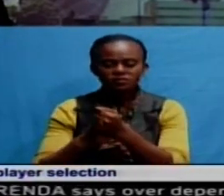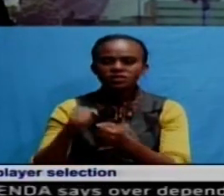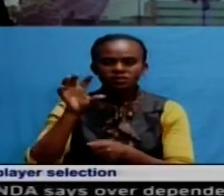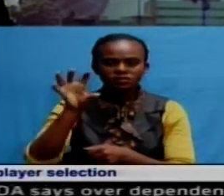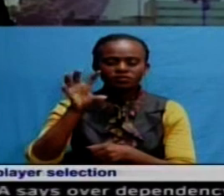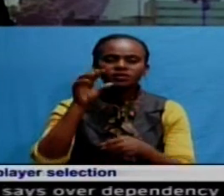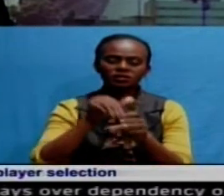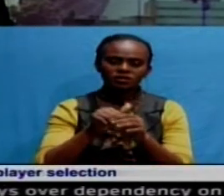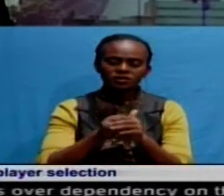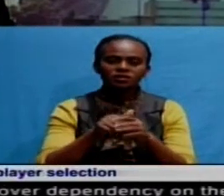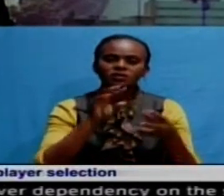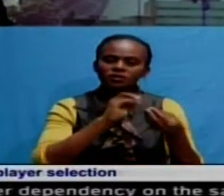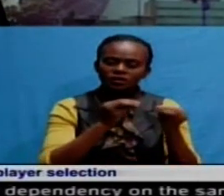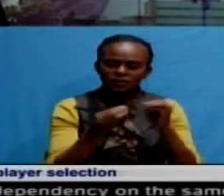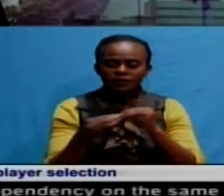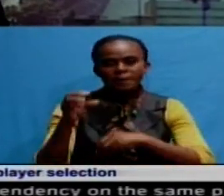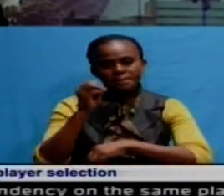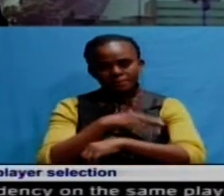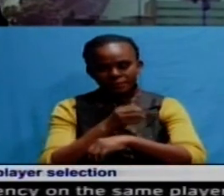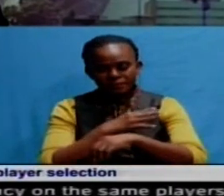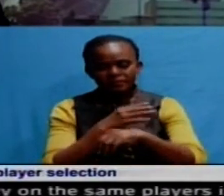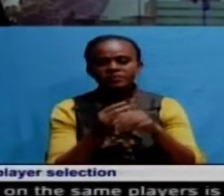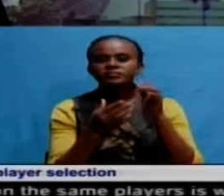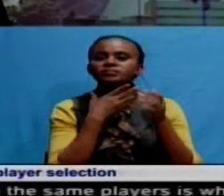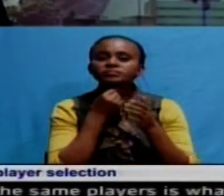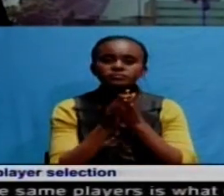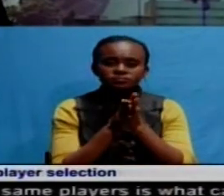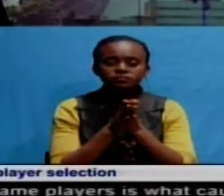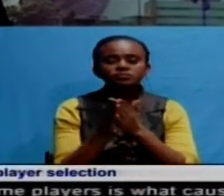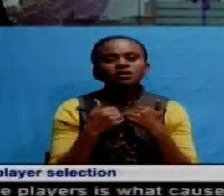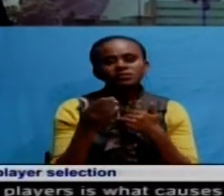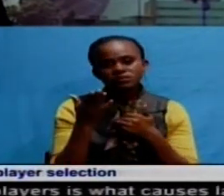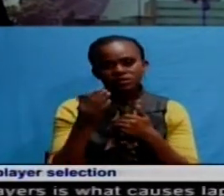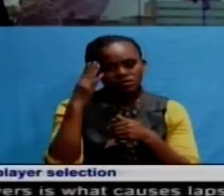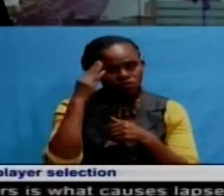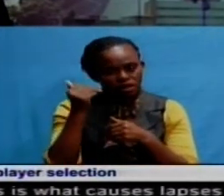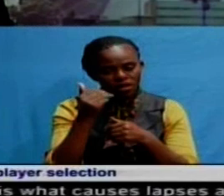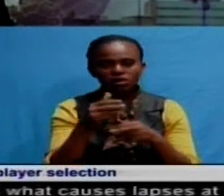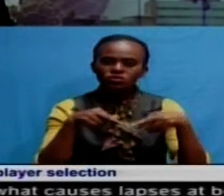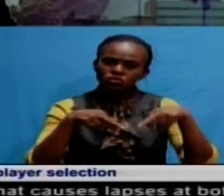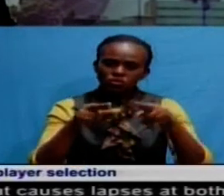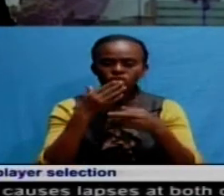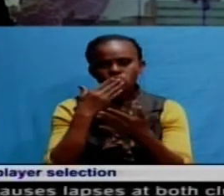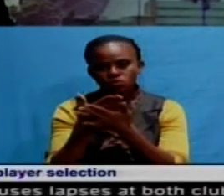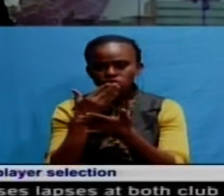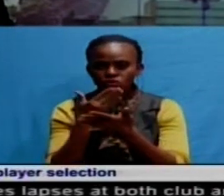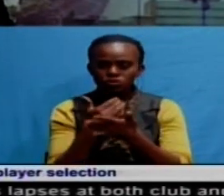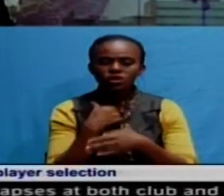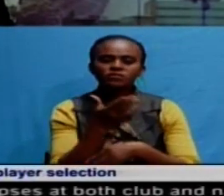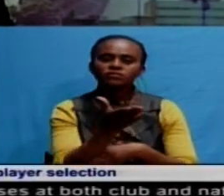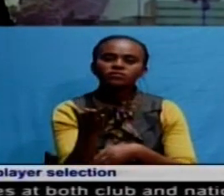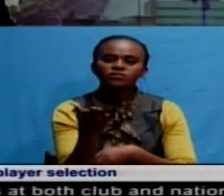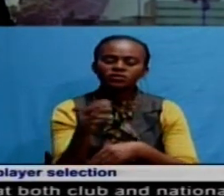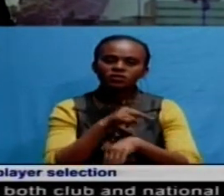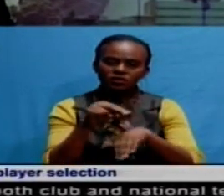He says a good number of investors have shown interest to invest in the province due to a good road network. Meanwhile,